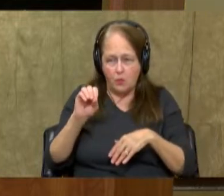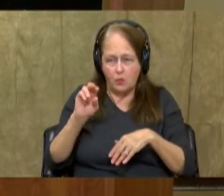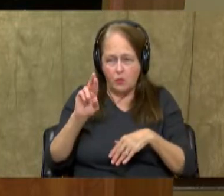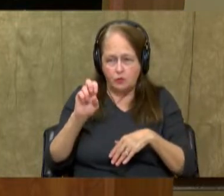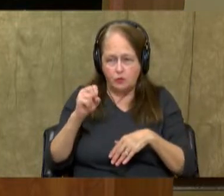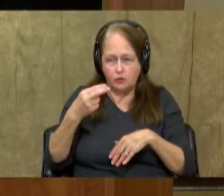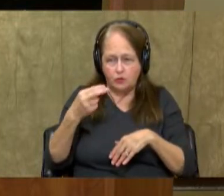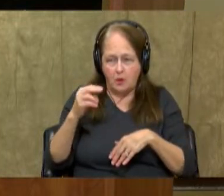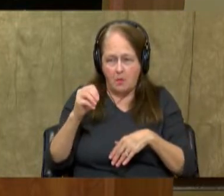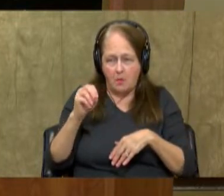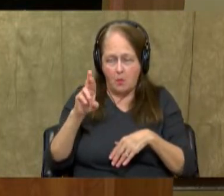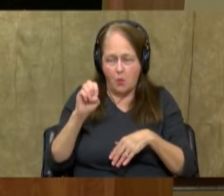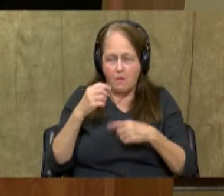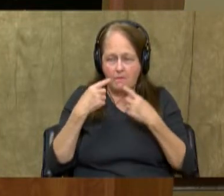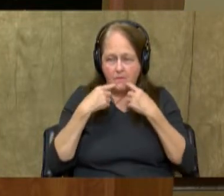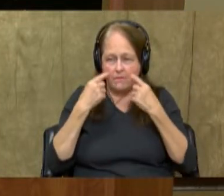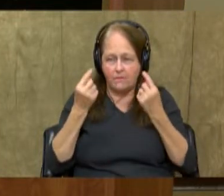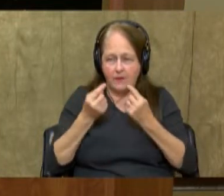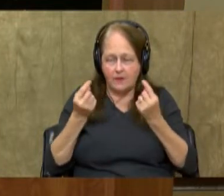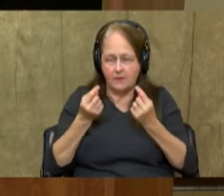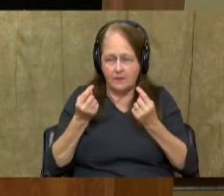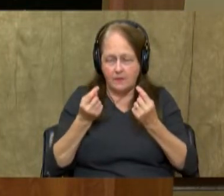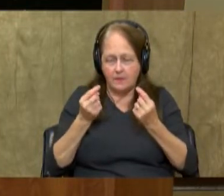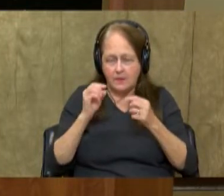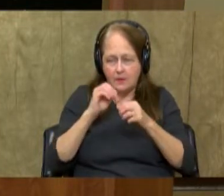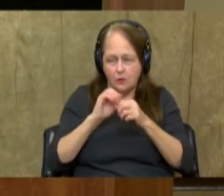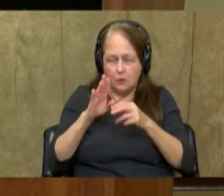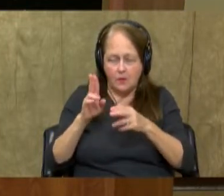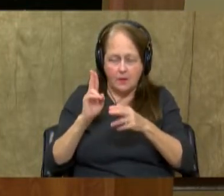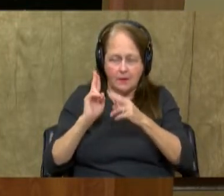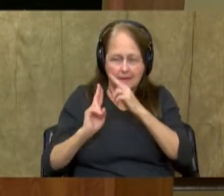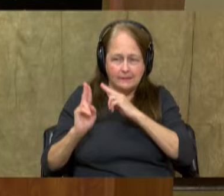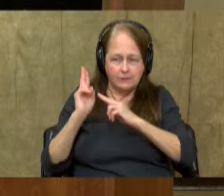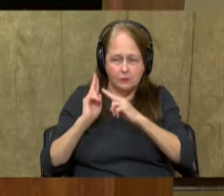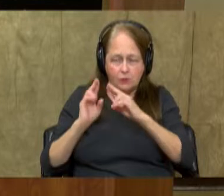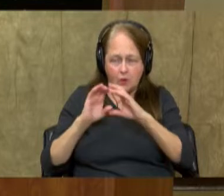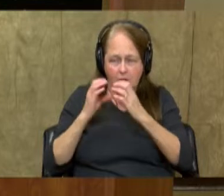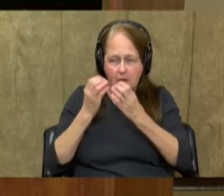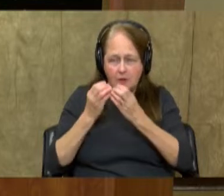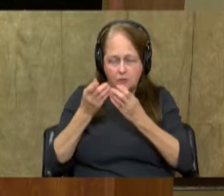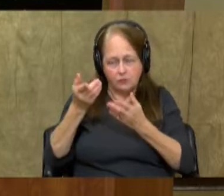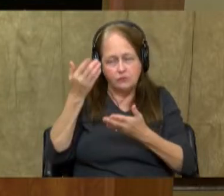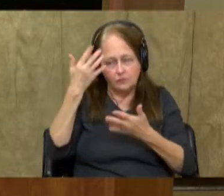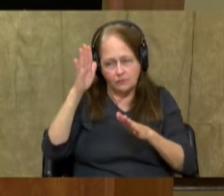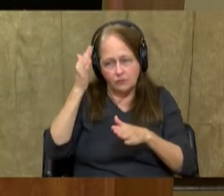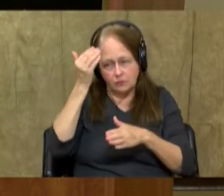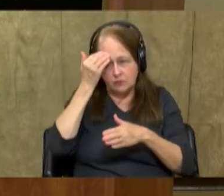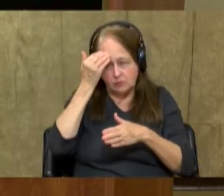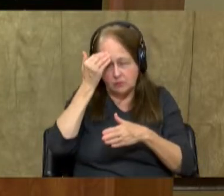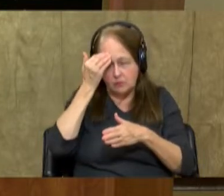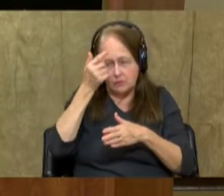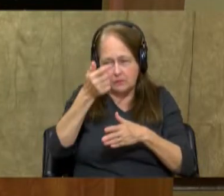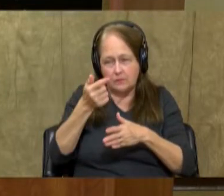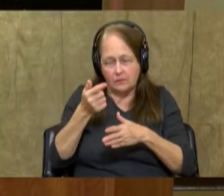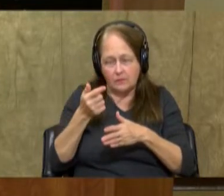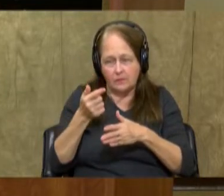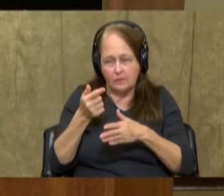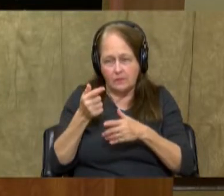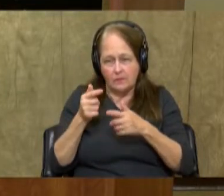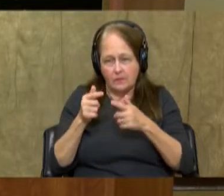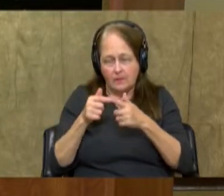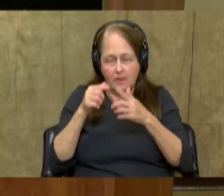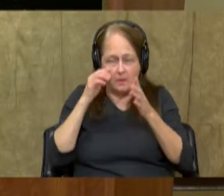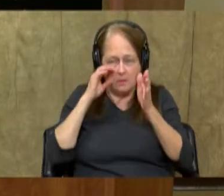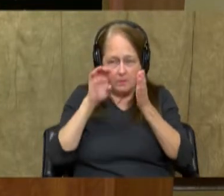You've read this, you've learned this, you've seen it in your history classes over the years. You've had a lot of years in that, doing that now.